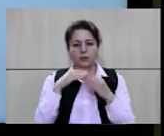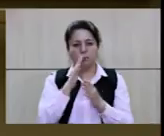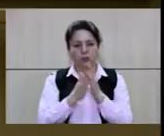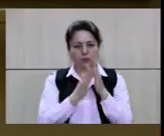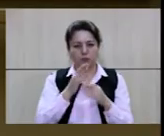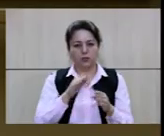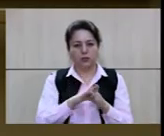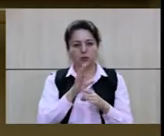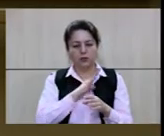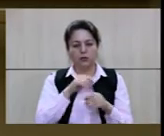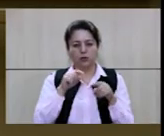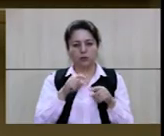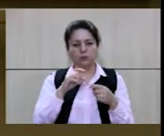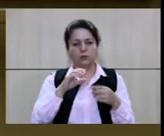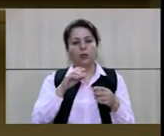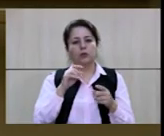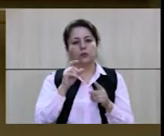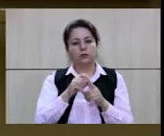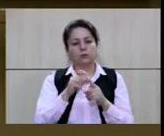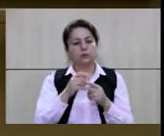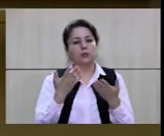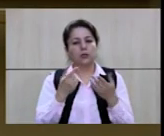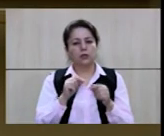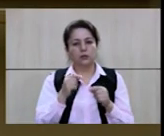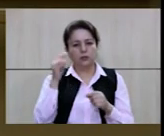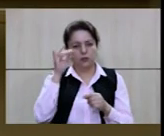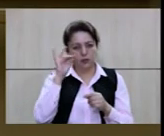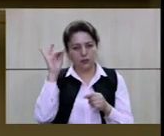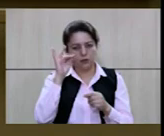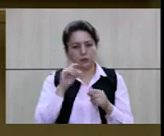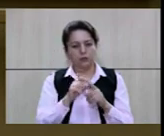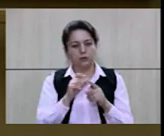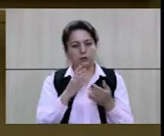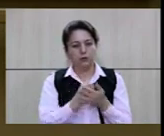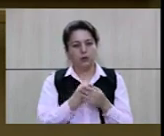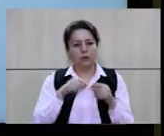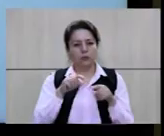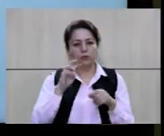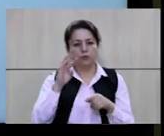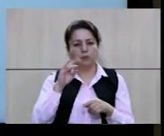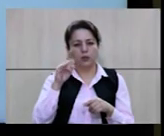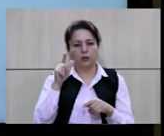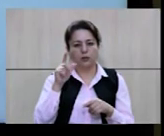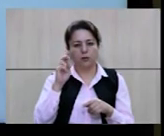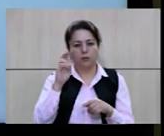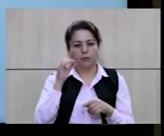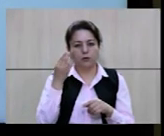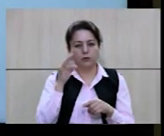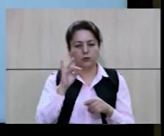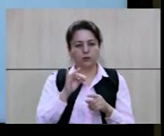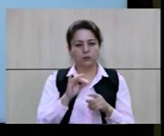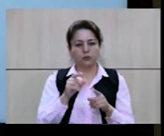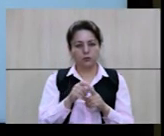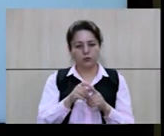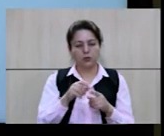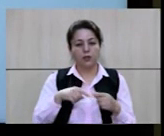so'zimizdagi tarixiy so'z qaysi so'z? Demak, bu mingboshi so'zi. Keyingi gapga